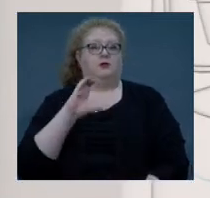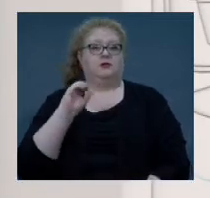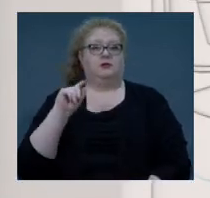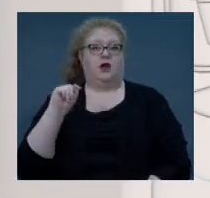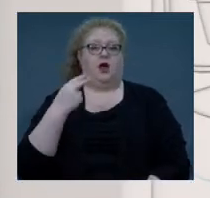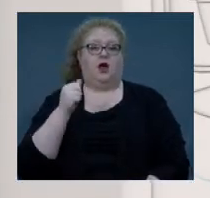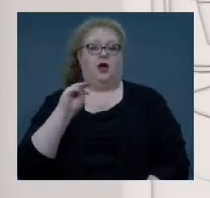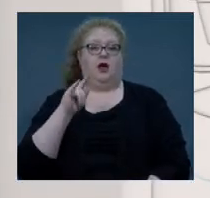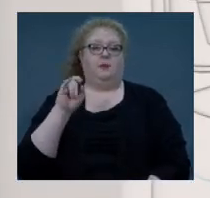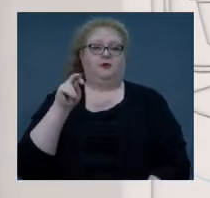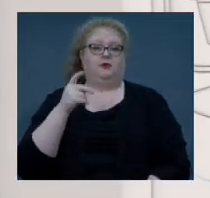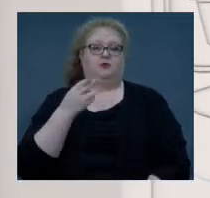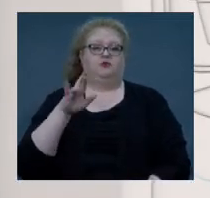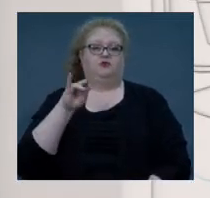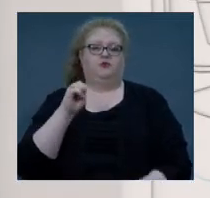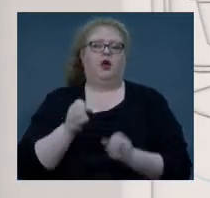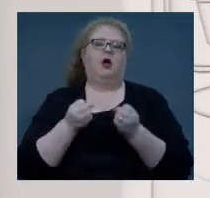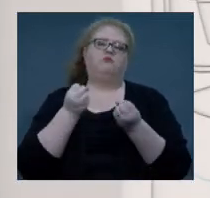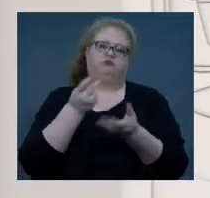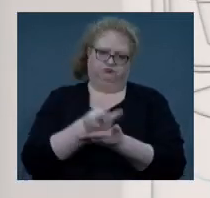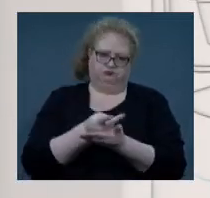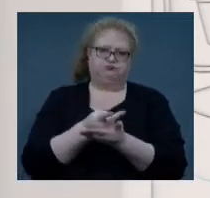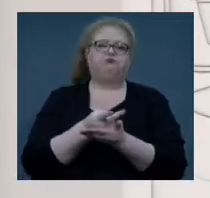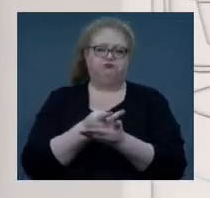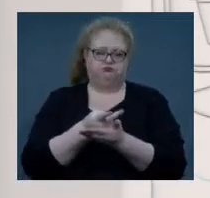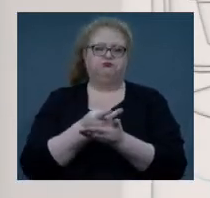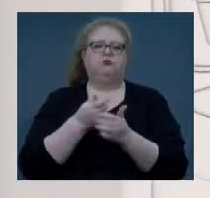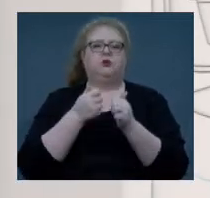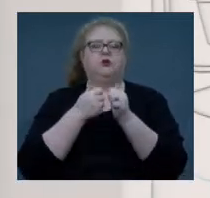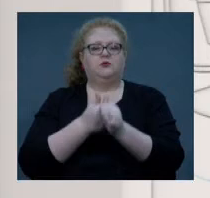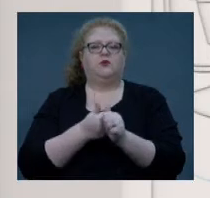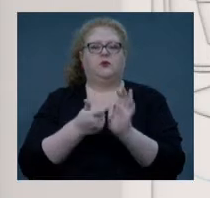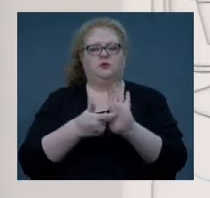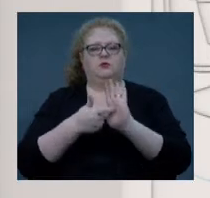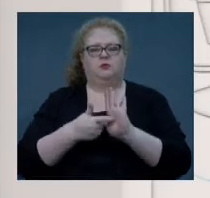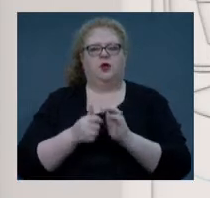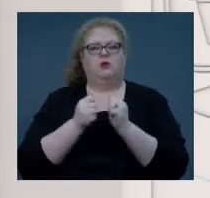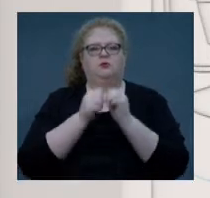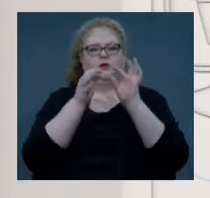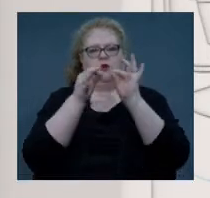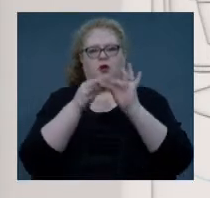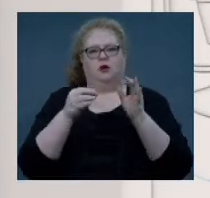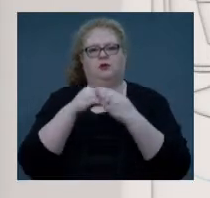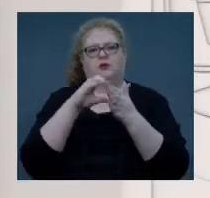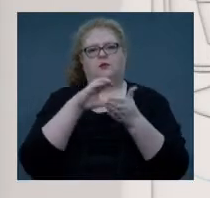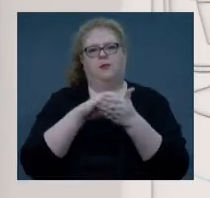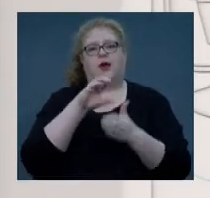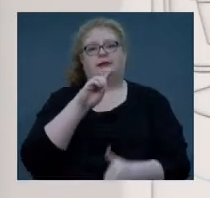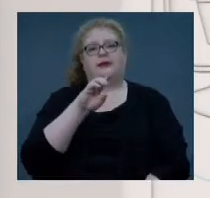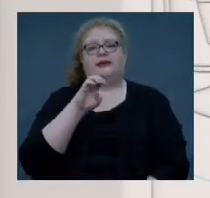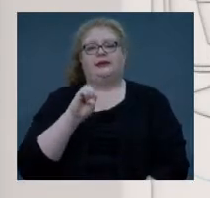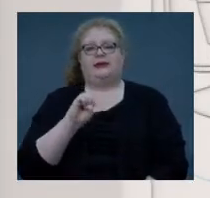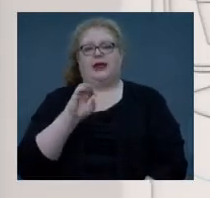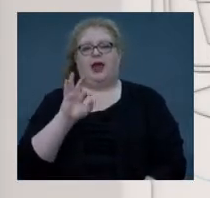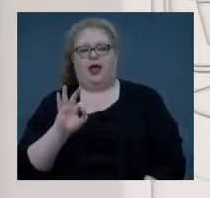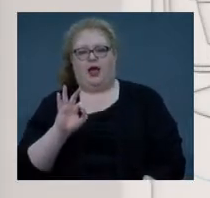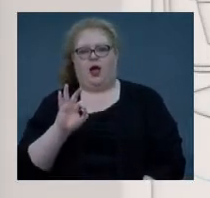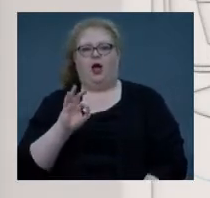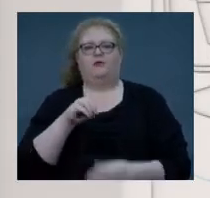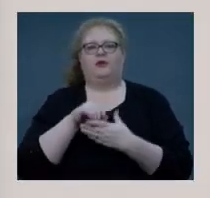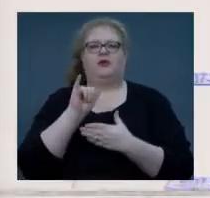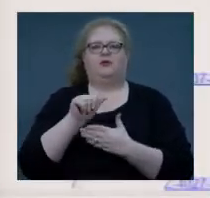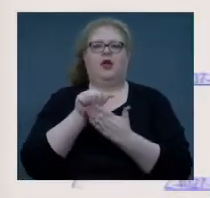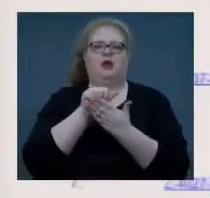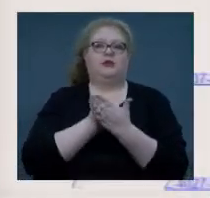Staff recommends approval of the site plan subject to compliance with the comments and conditions outlined in paragraphs D, E, and F of the agenda staff